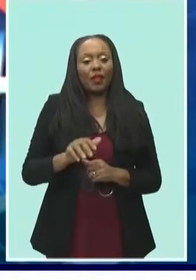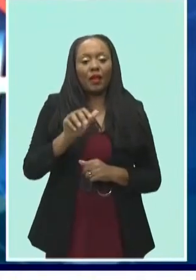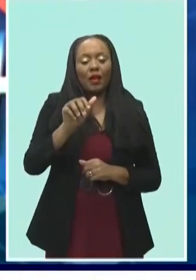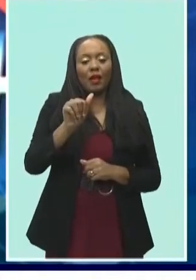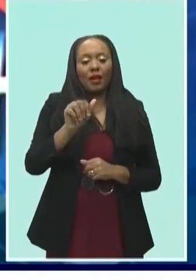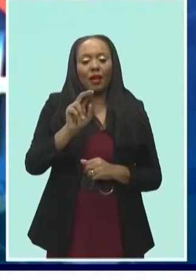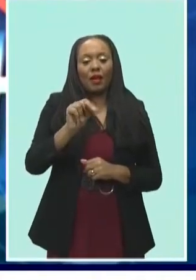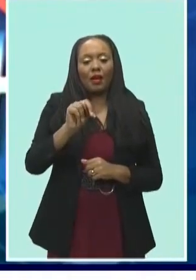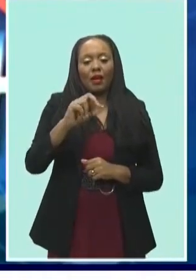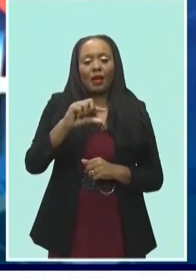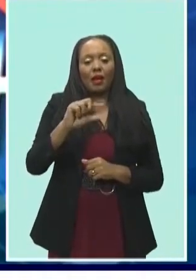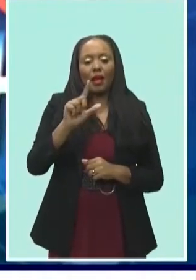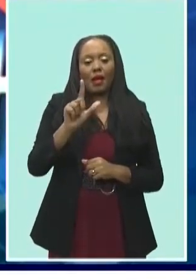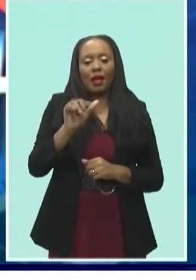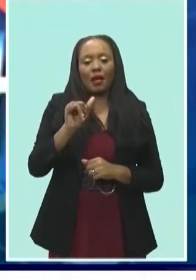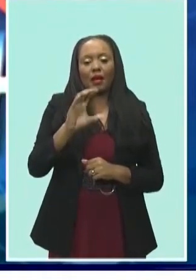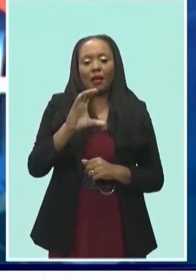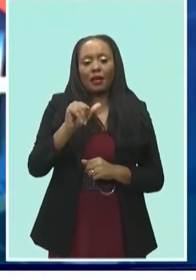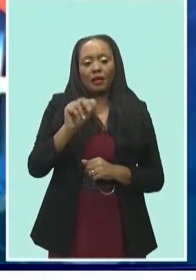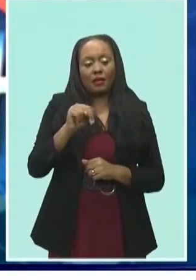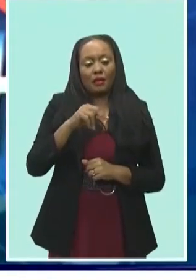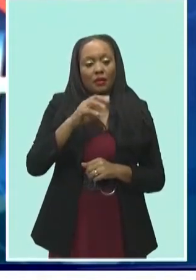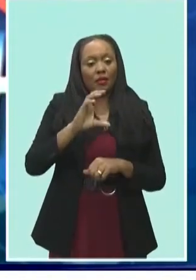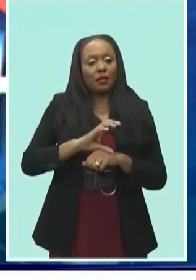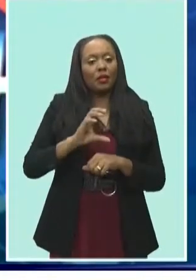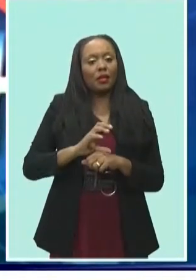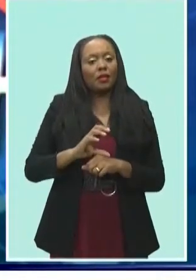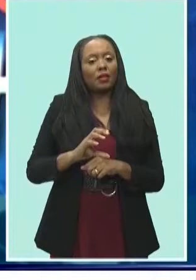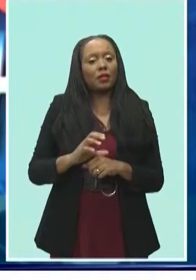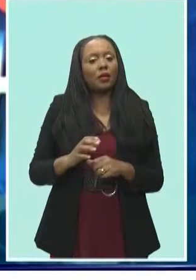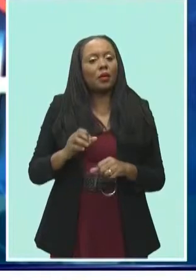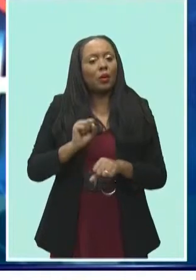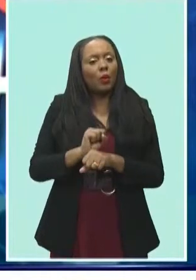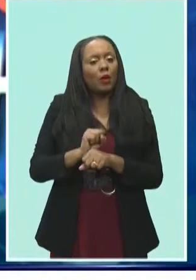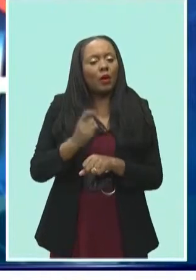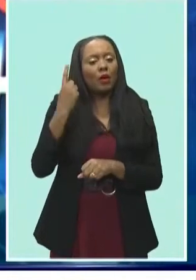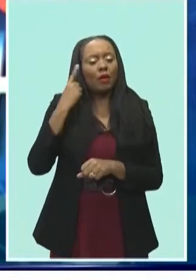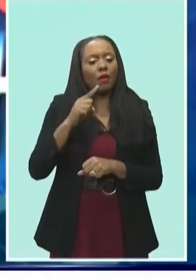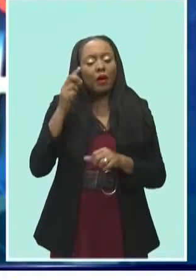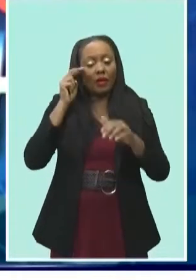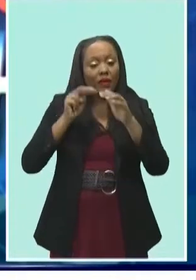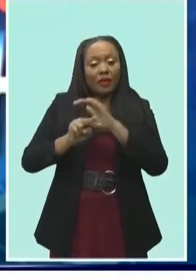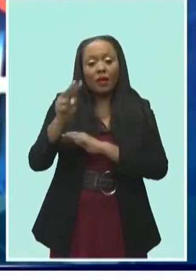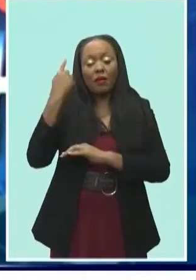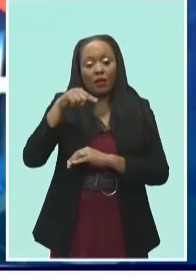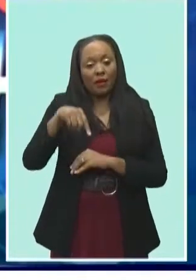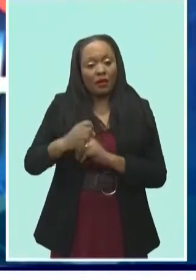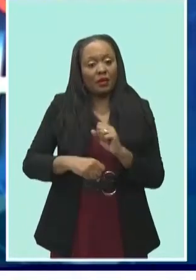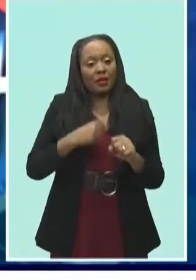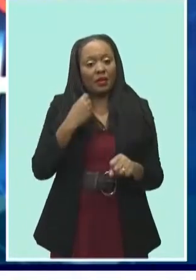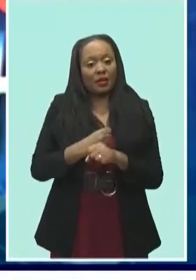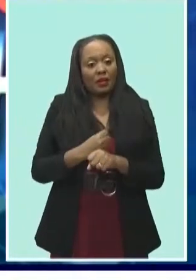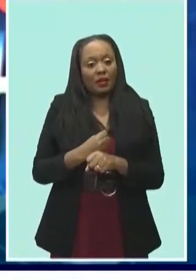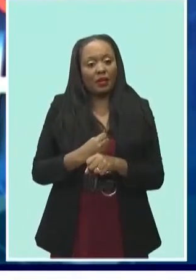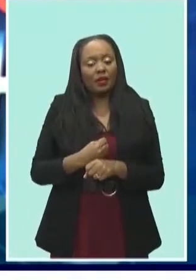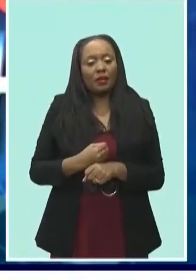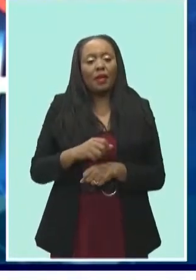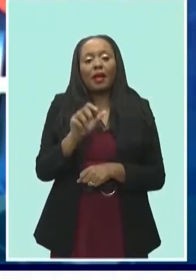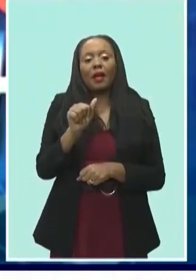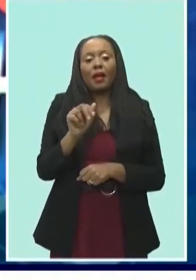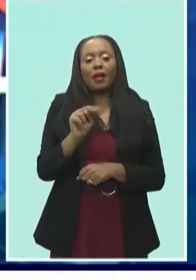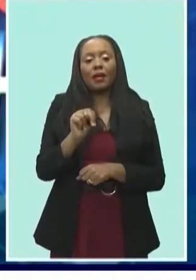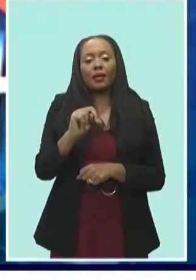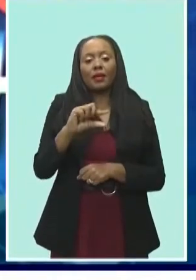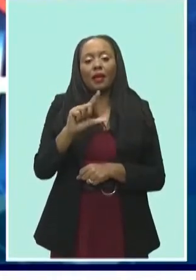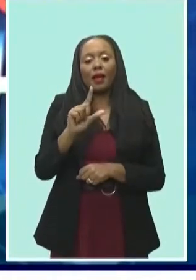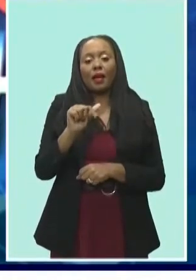that at-risk youth are not left behind as it works towards its vision for 2019 of nation building. Anglican Bishop of Barbados,